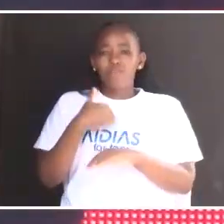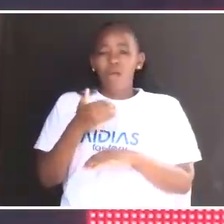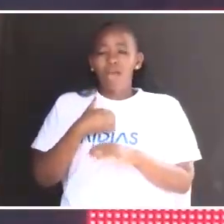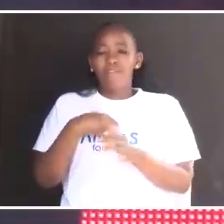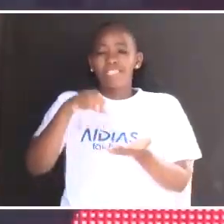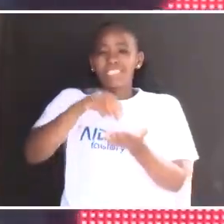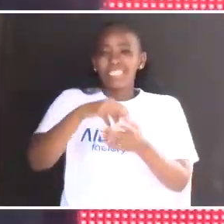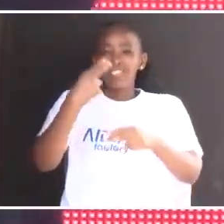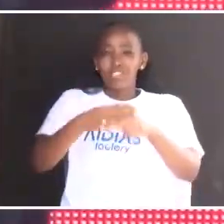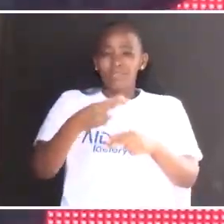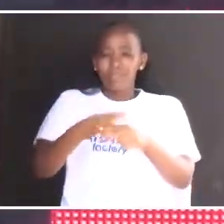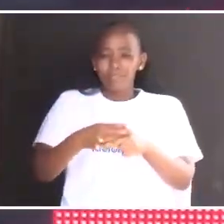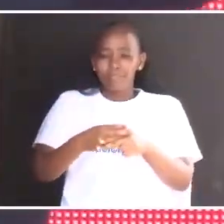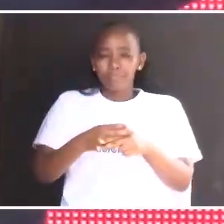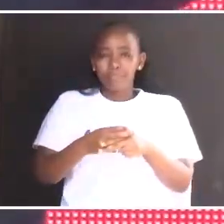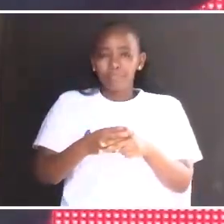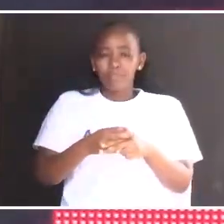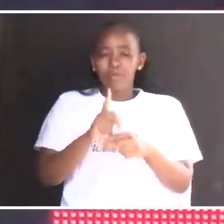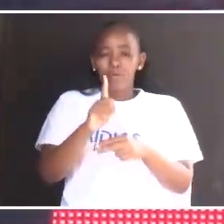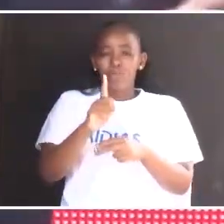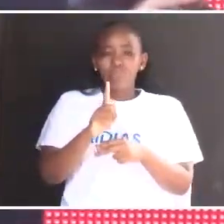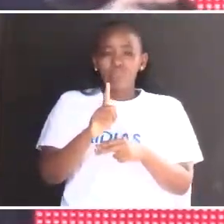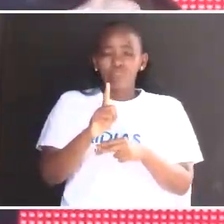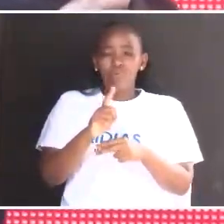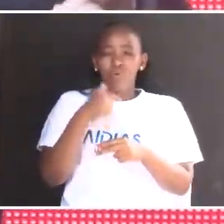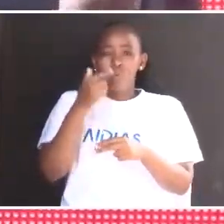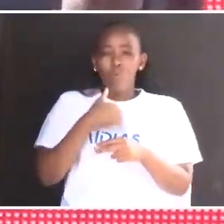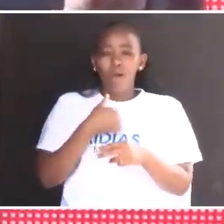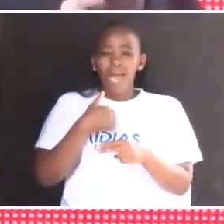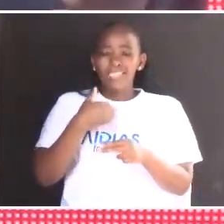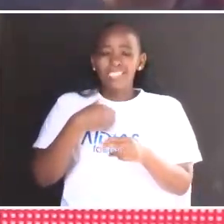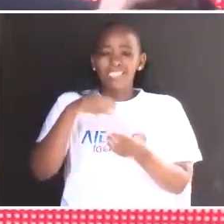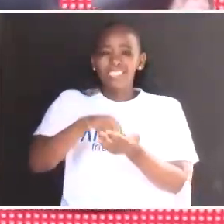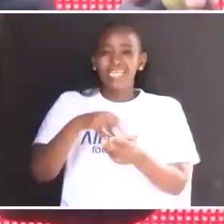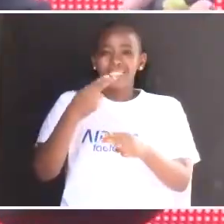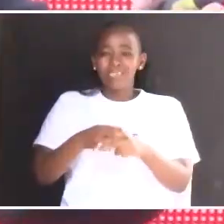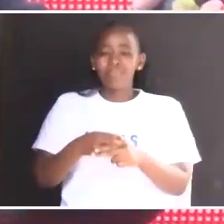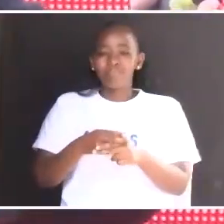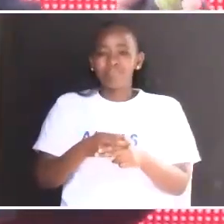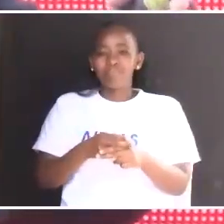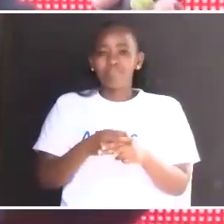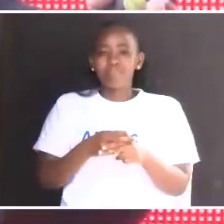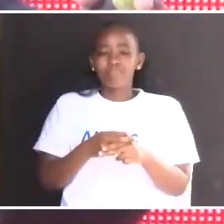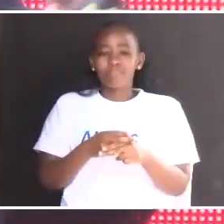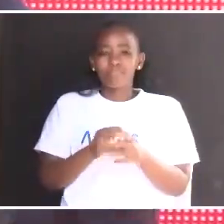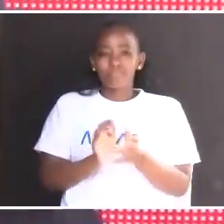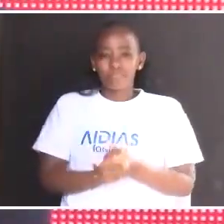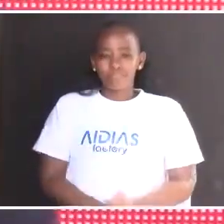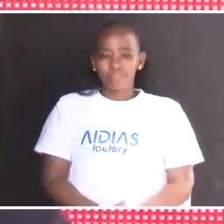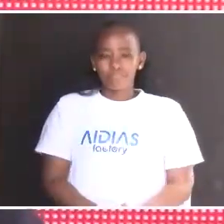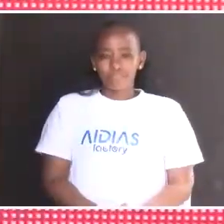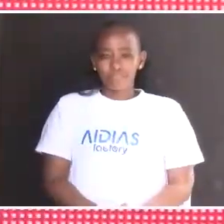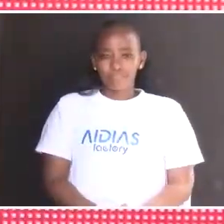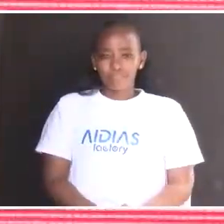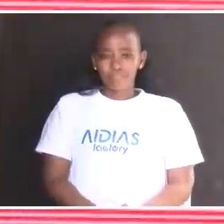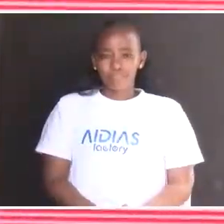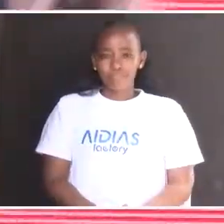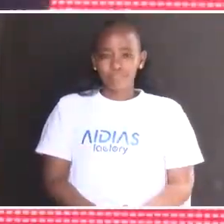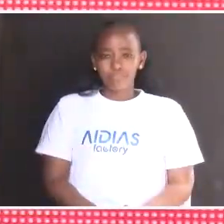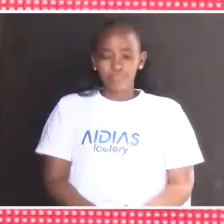name? Mmoja ako na stage name. By the way, niko na deni yako sasa because you answered my question. Si ndio? Tutapatana